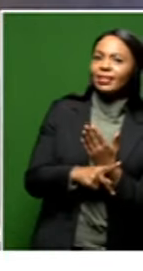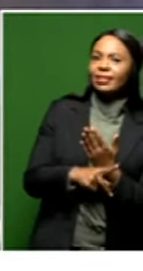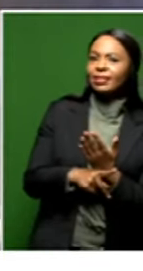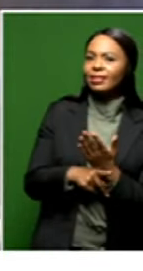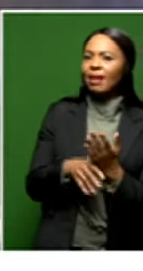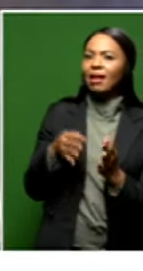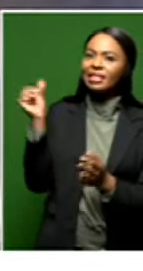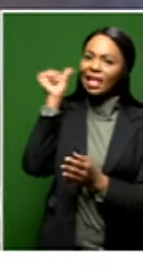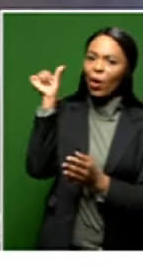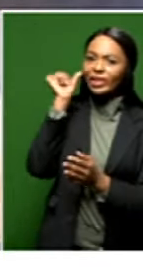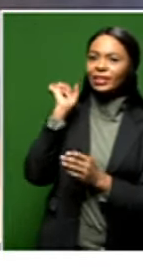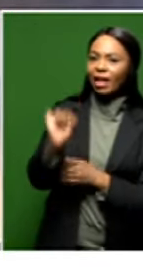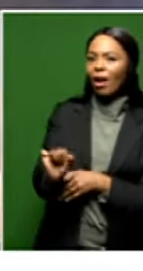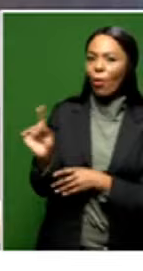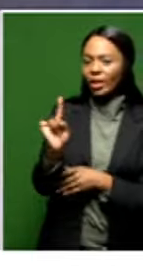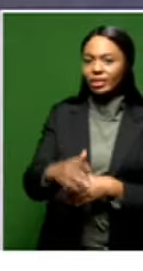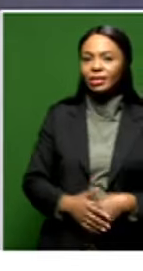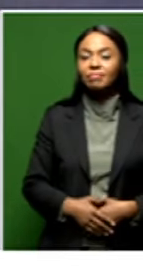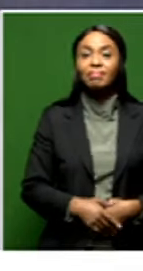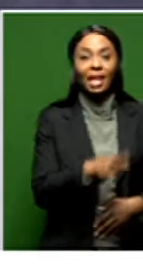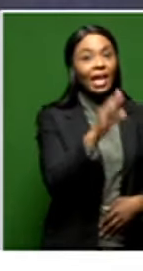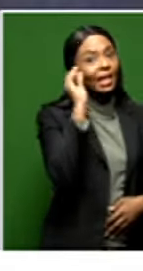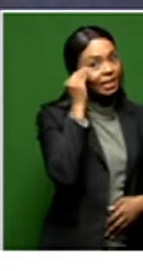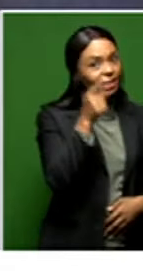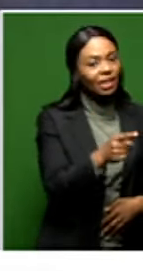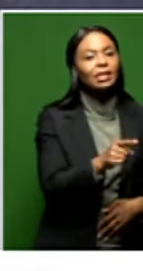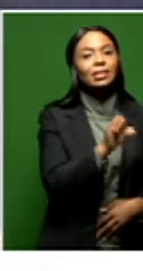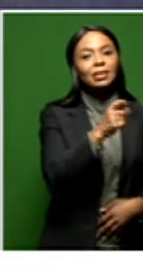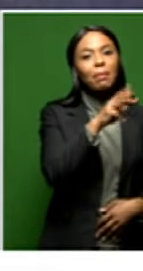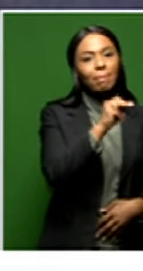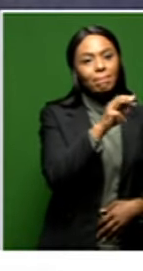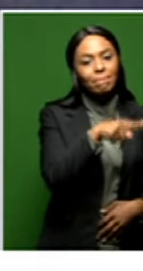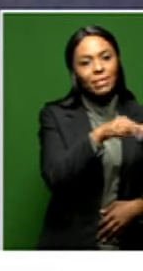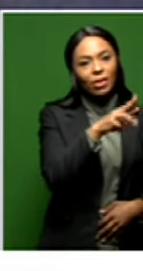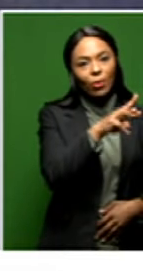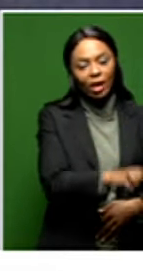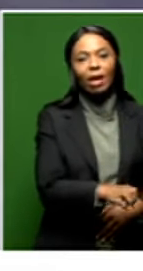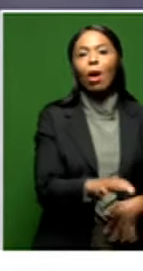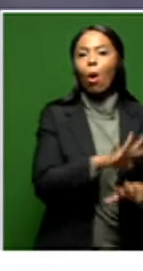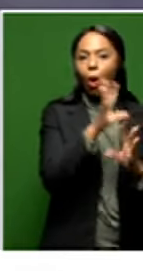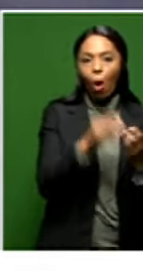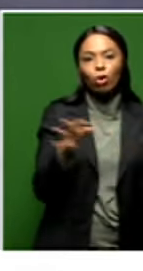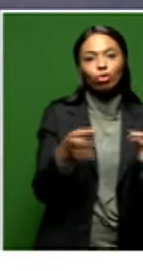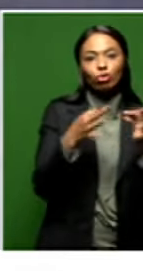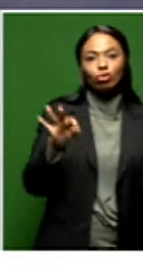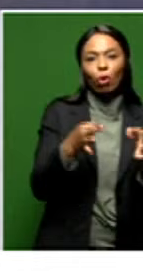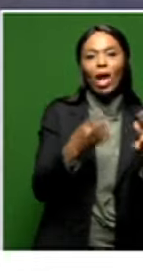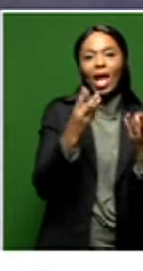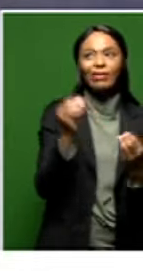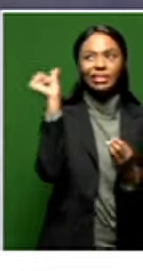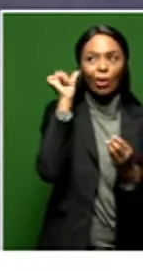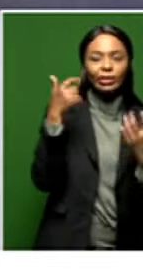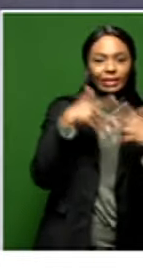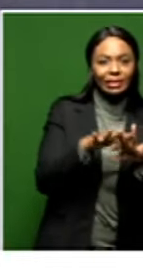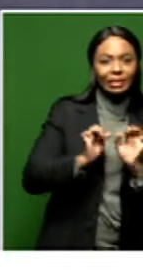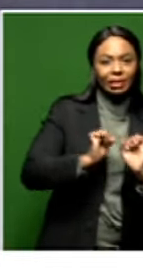Interesting question, Simone. I think all the songs are a bit different. There's definitely a bit of a singer-songwriter feel. So all of them sort of start with that